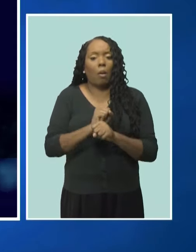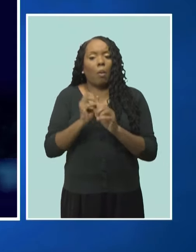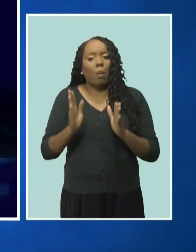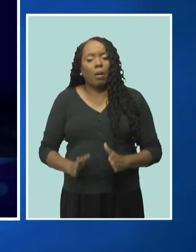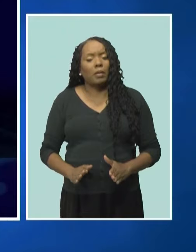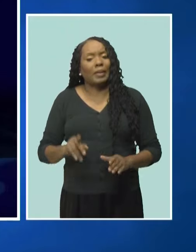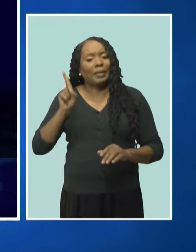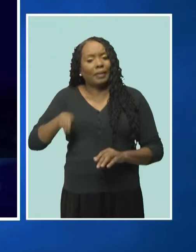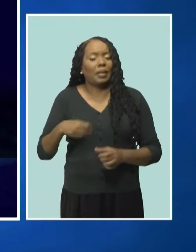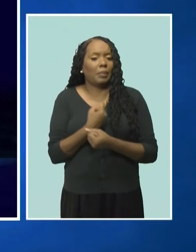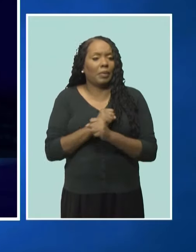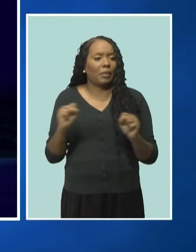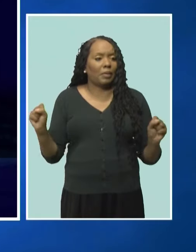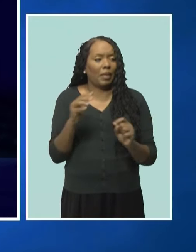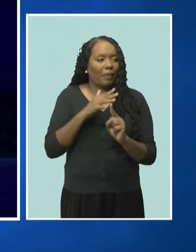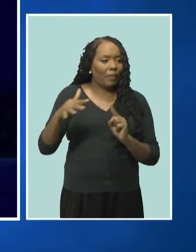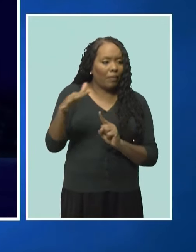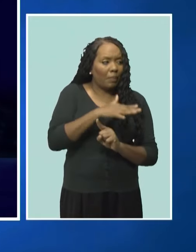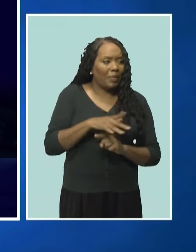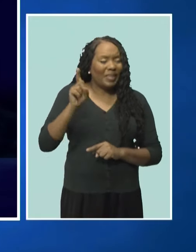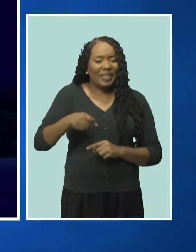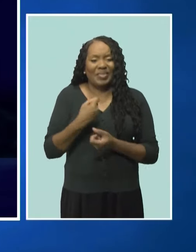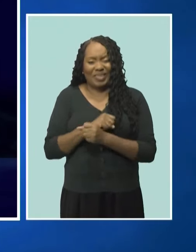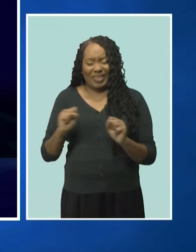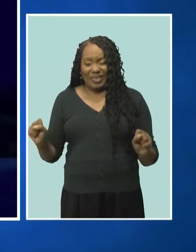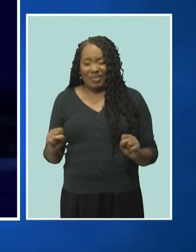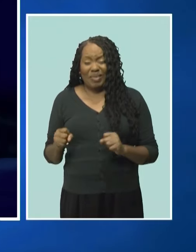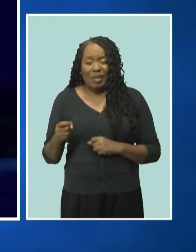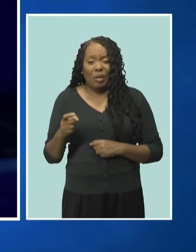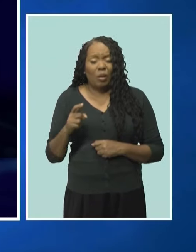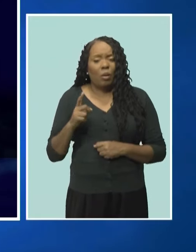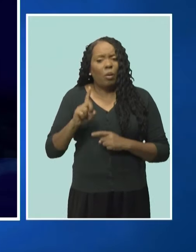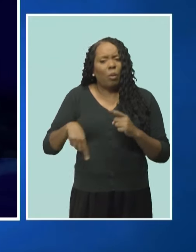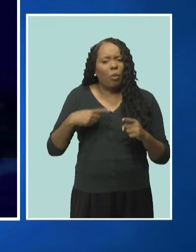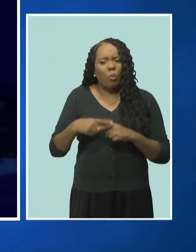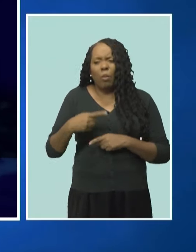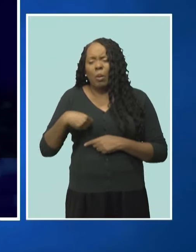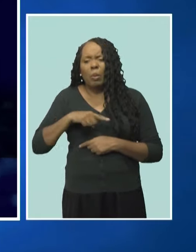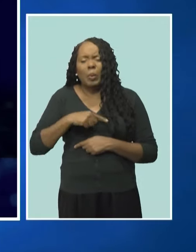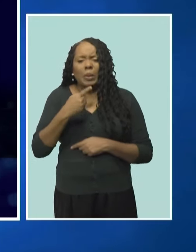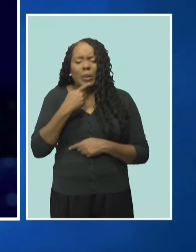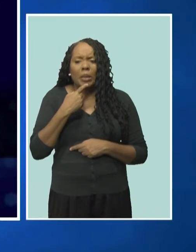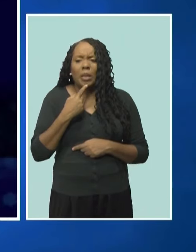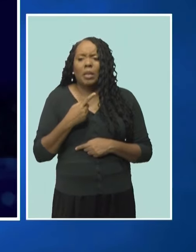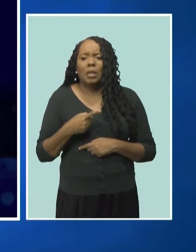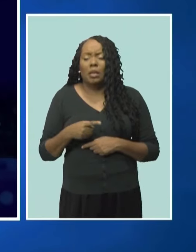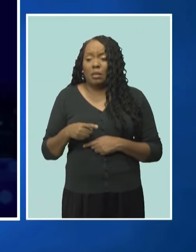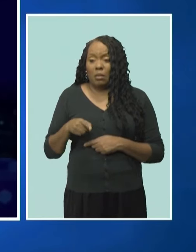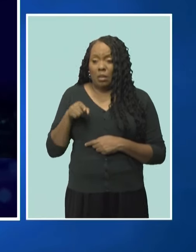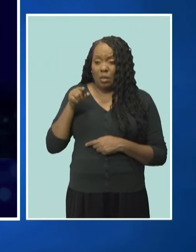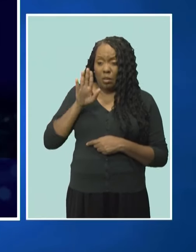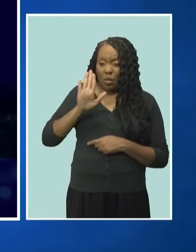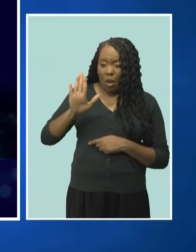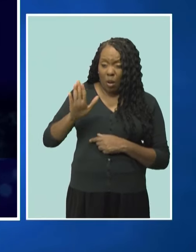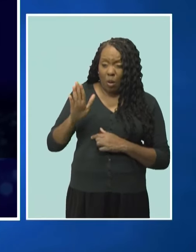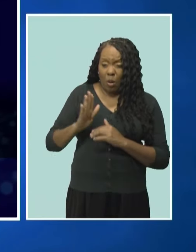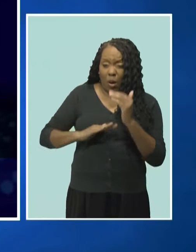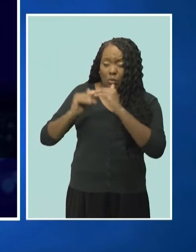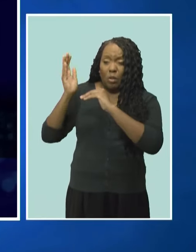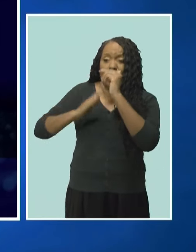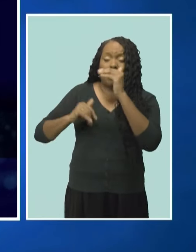and secure environment. While we demand that construction companies and employers adhere to the